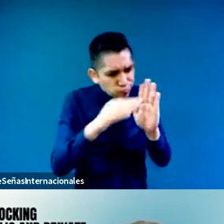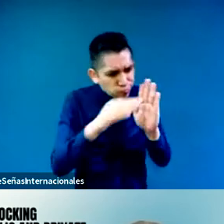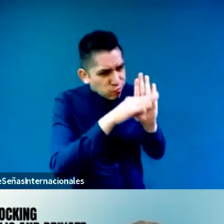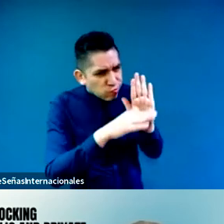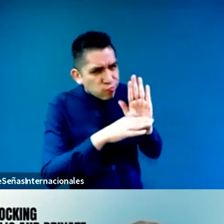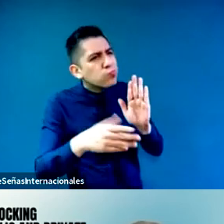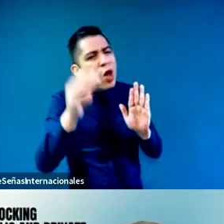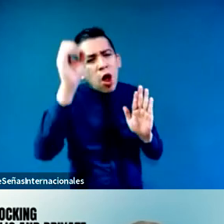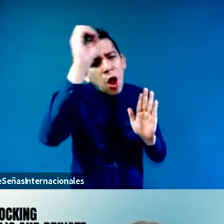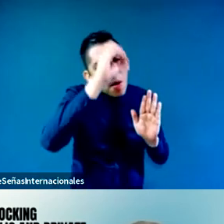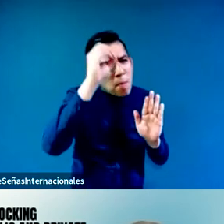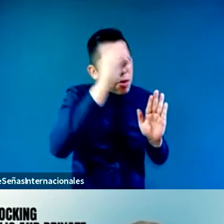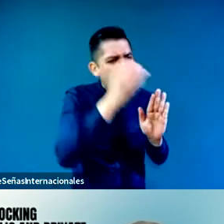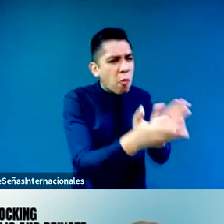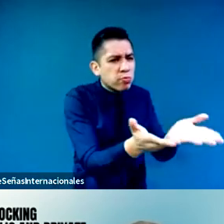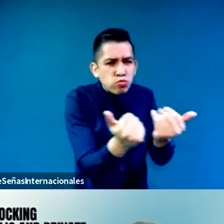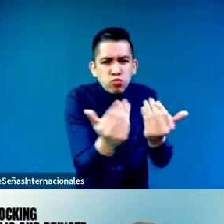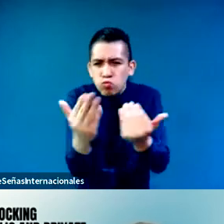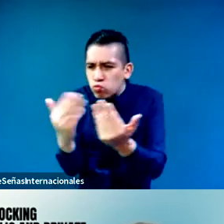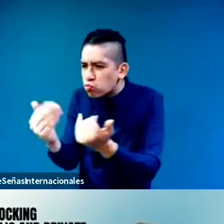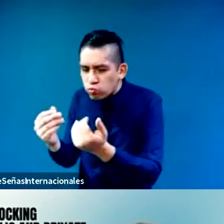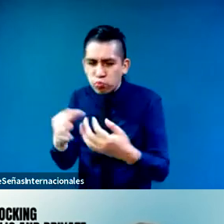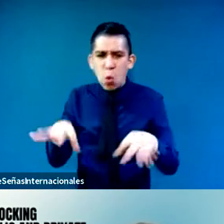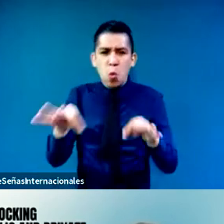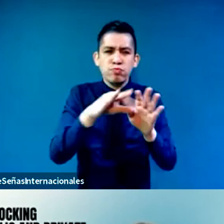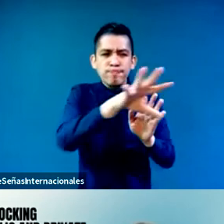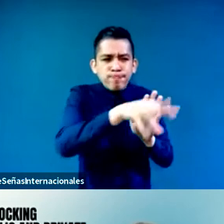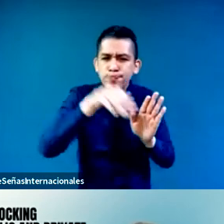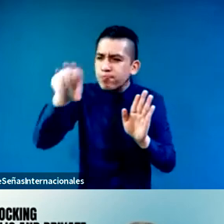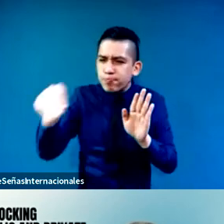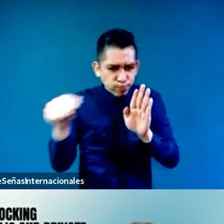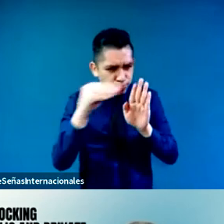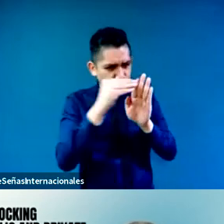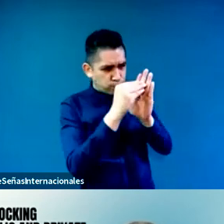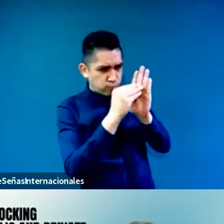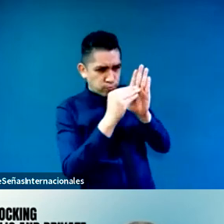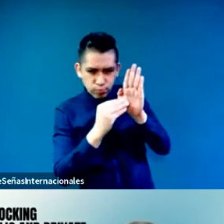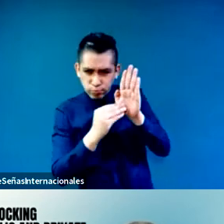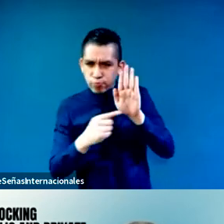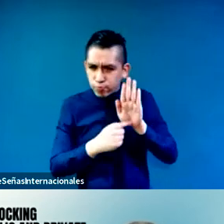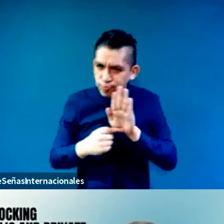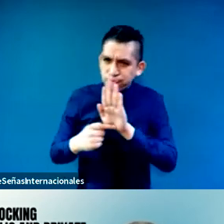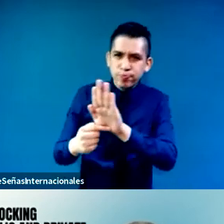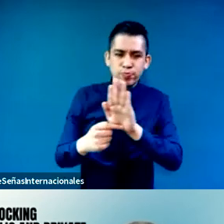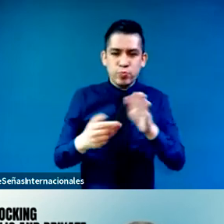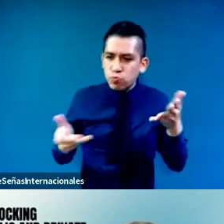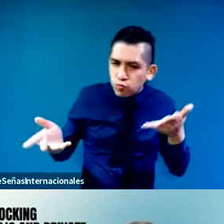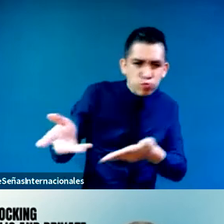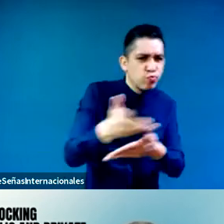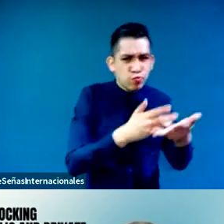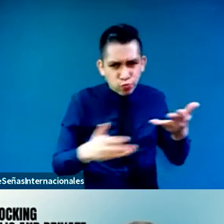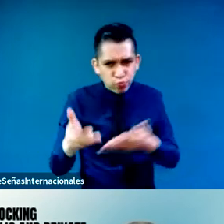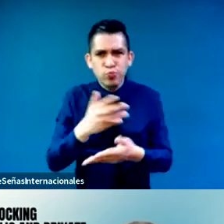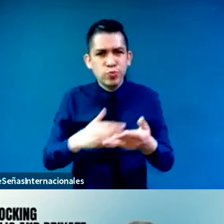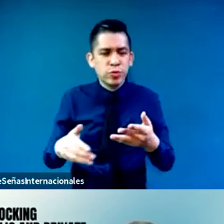public conversation platform for the Generation Equality Forum to share those ideas